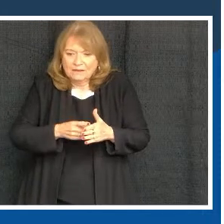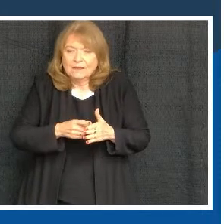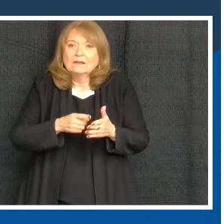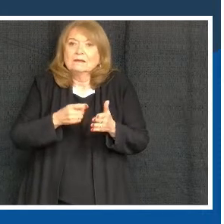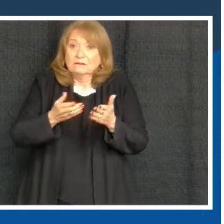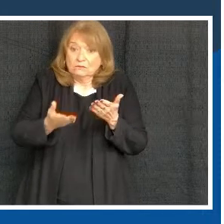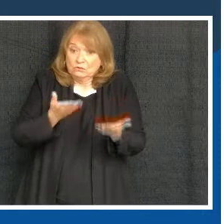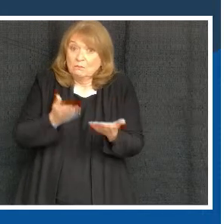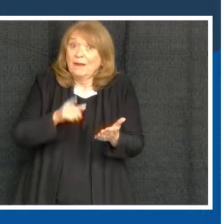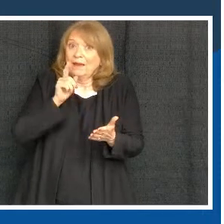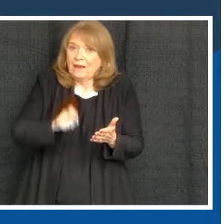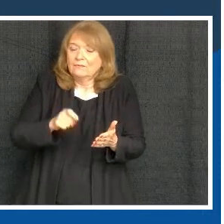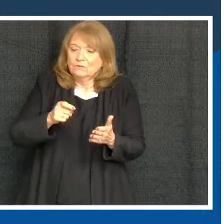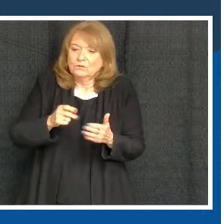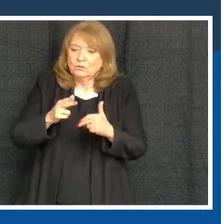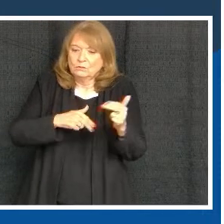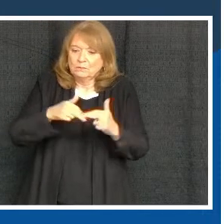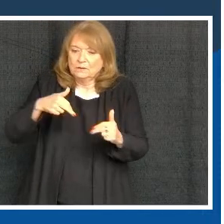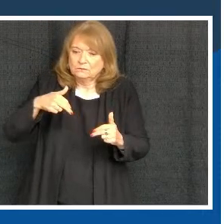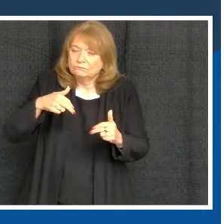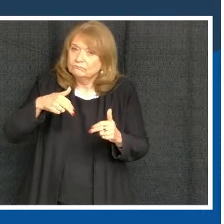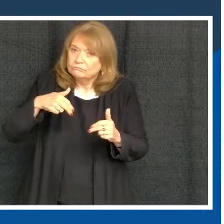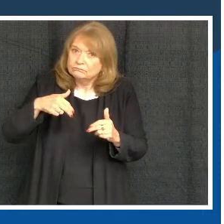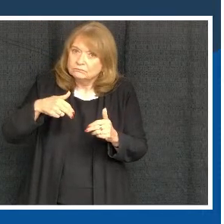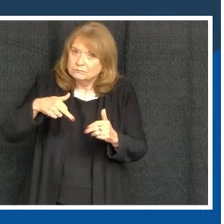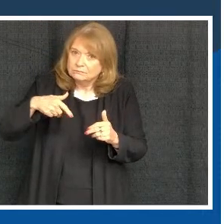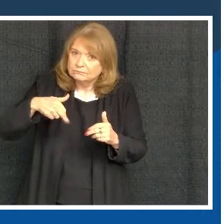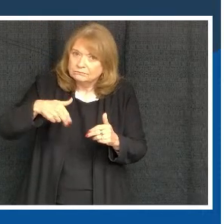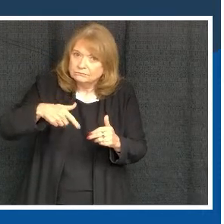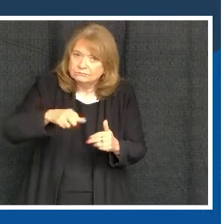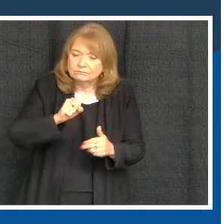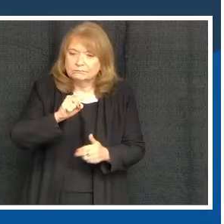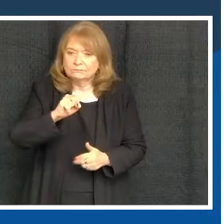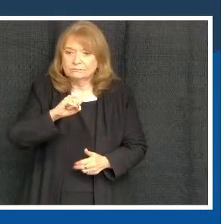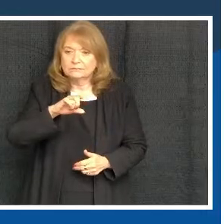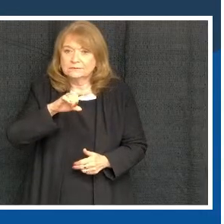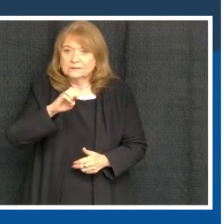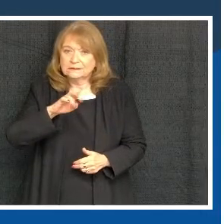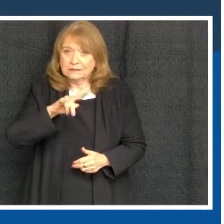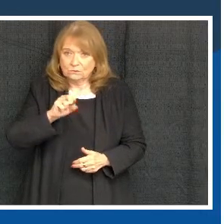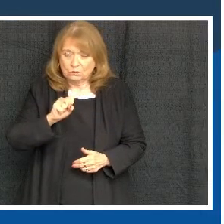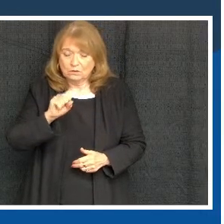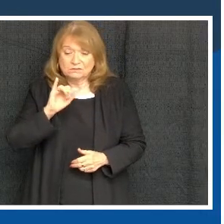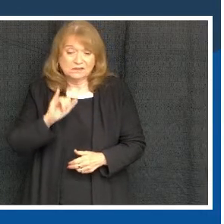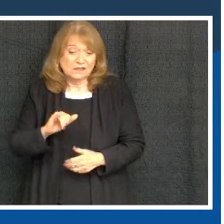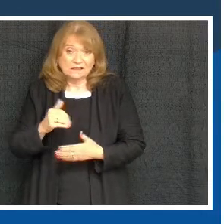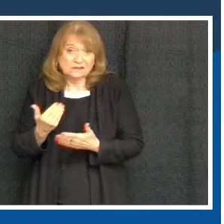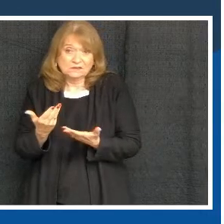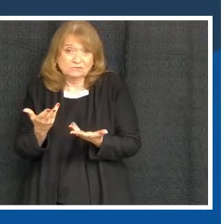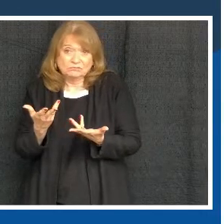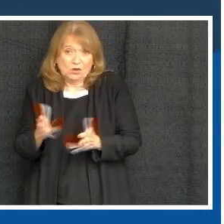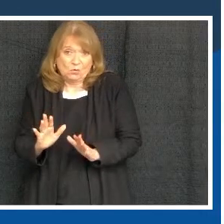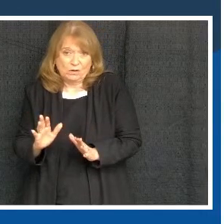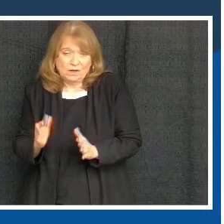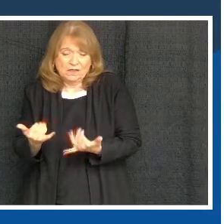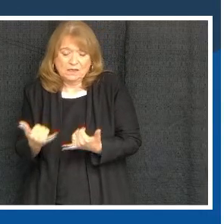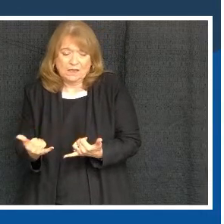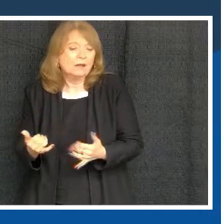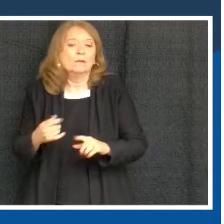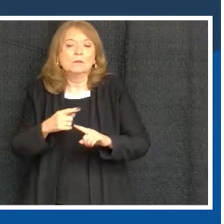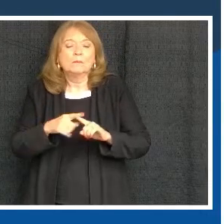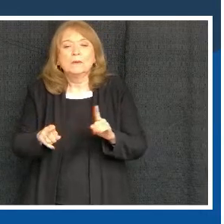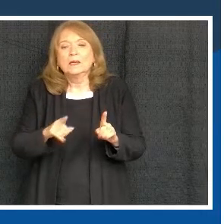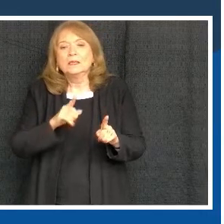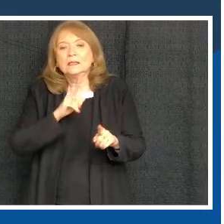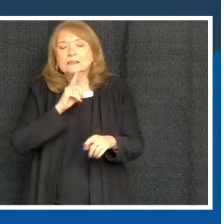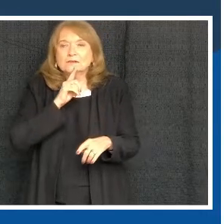and that's per the existing the county subdivision regulations. So that's really the only change. It's literally a really long